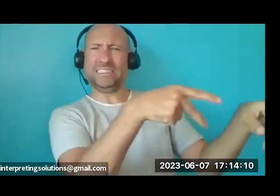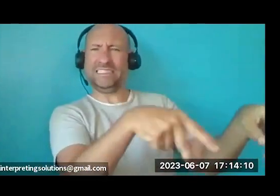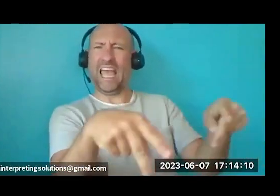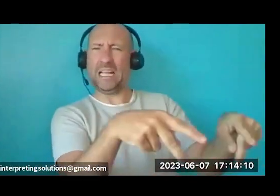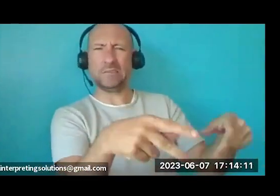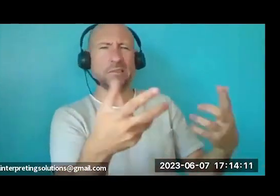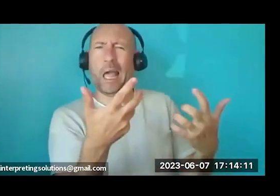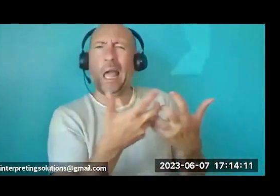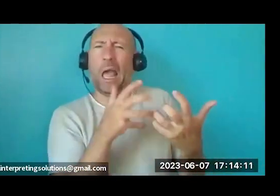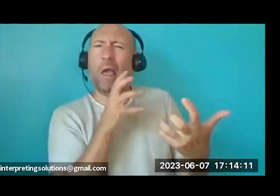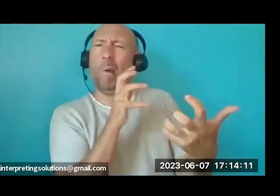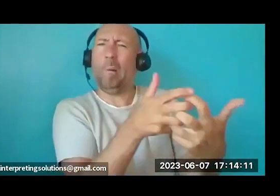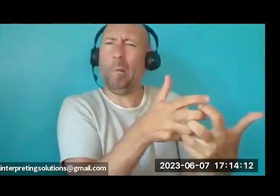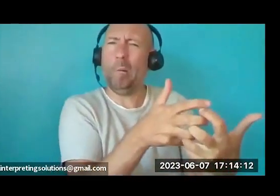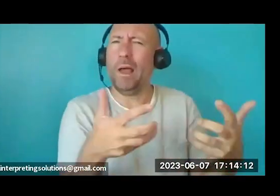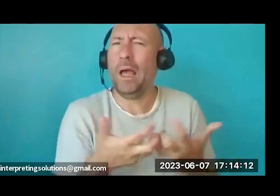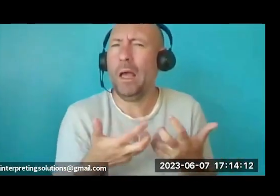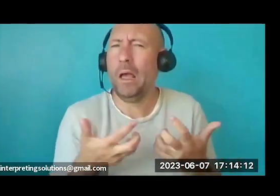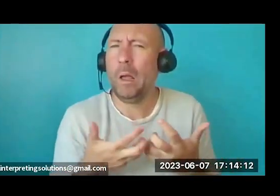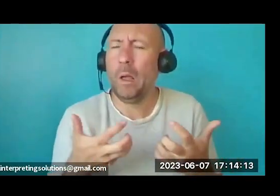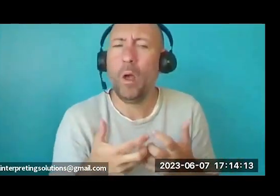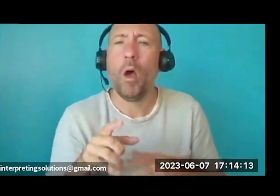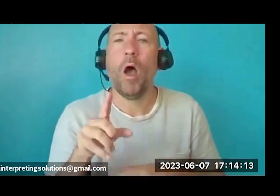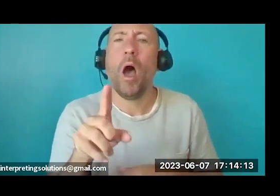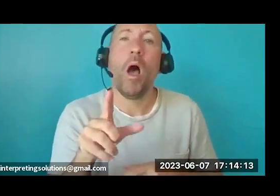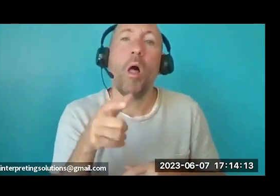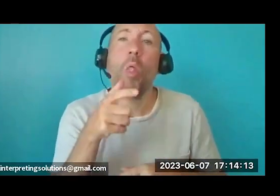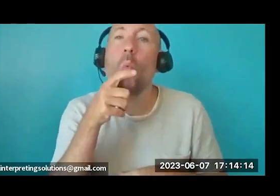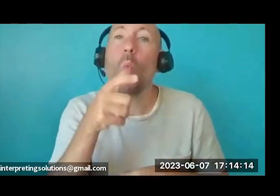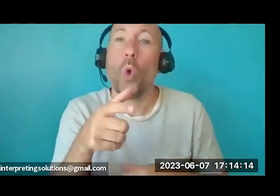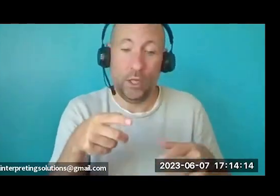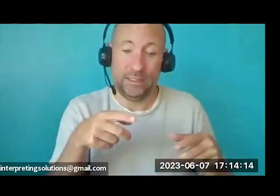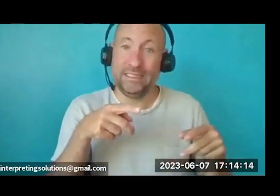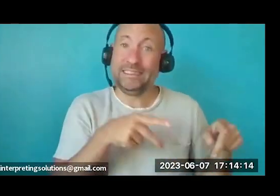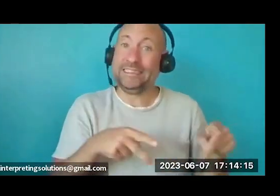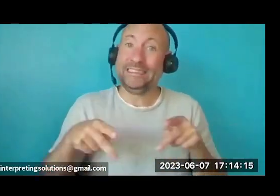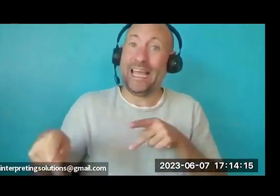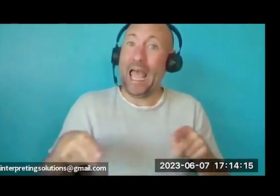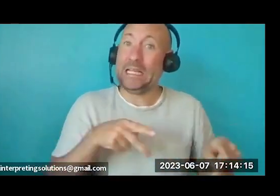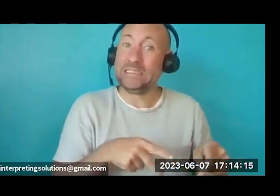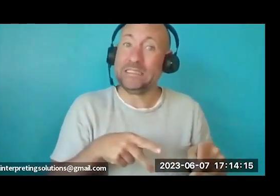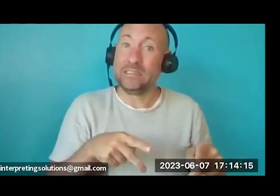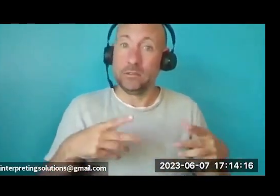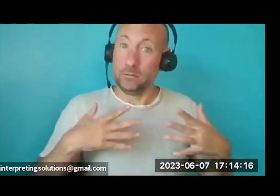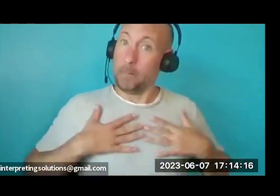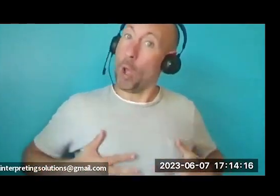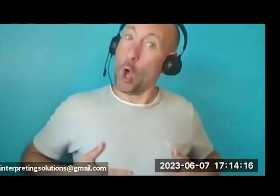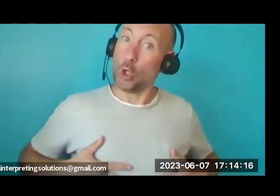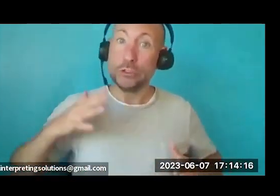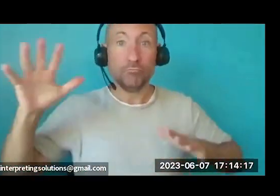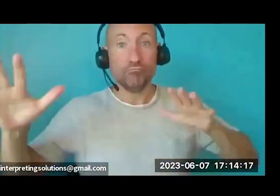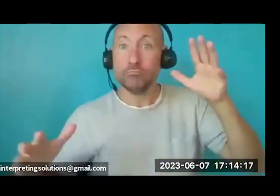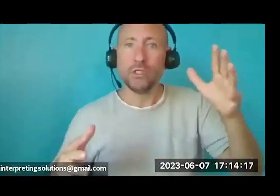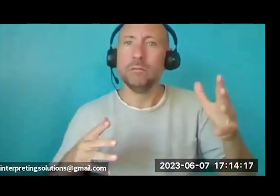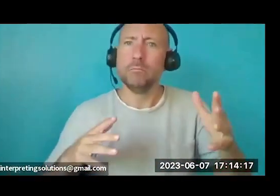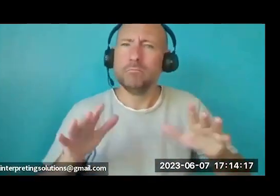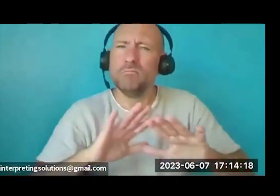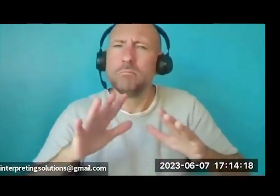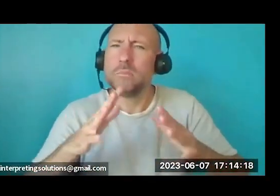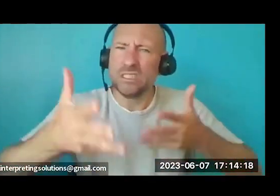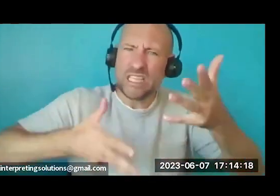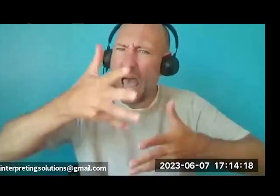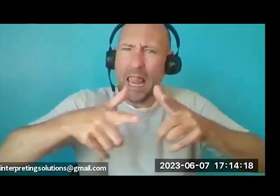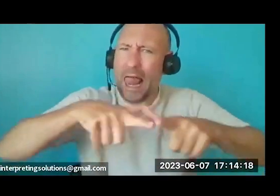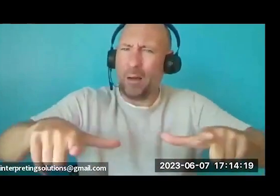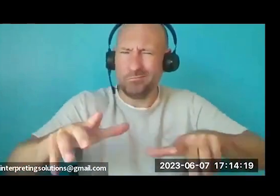me specify that the dance I'm referring to here is dance that involves the body without any use of sign